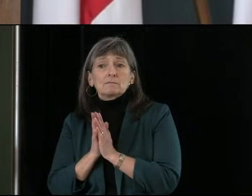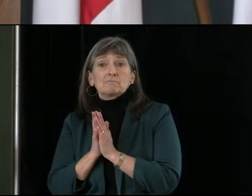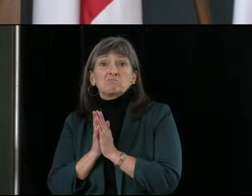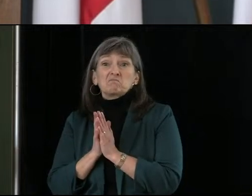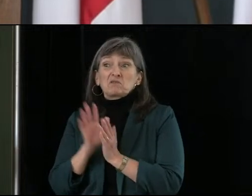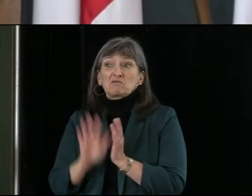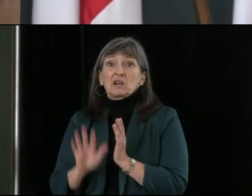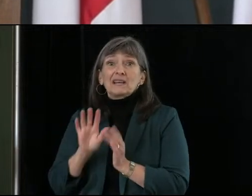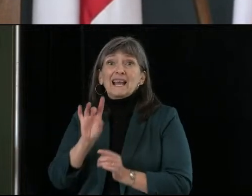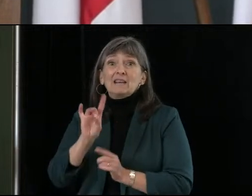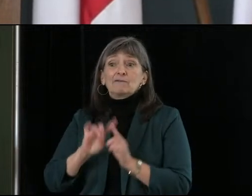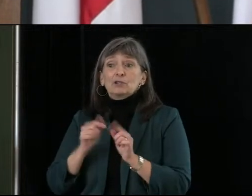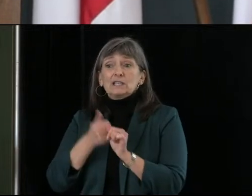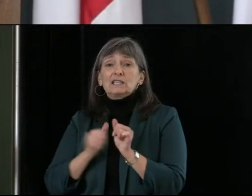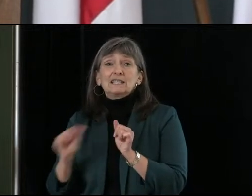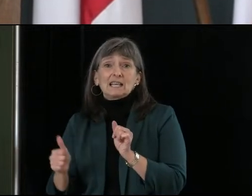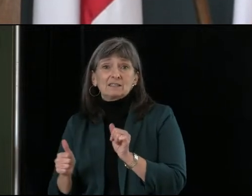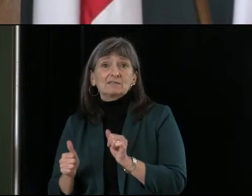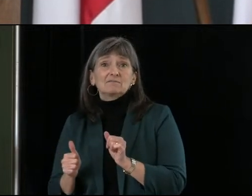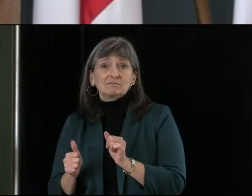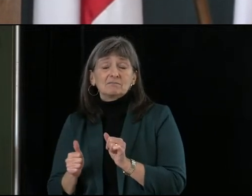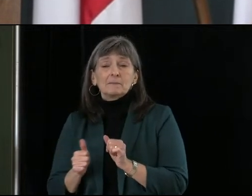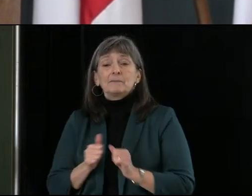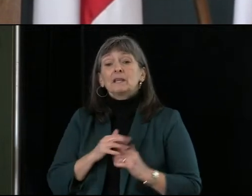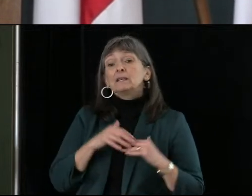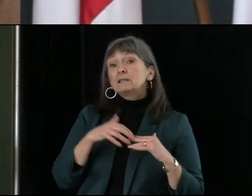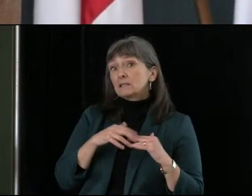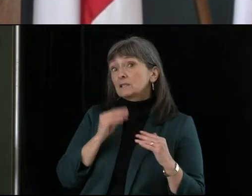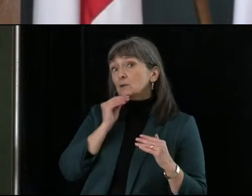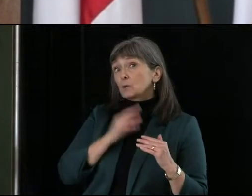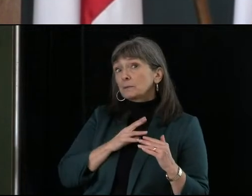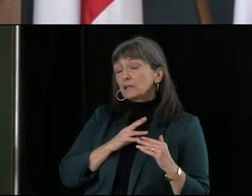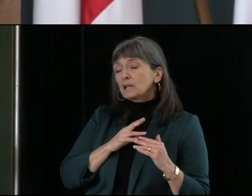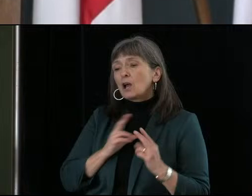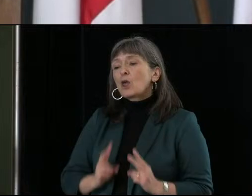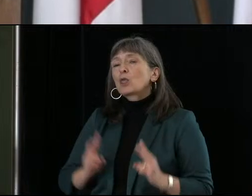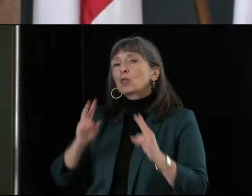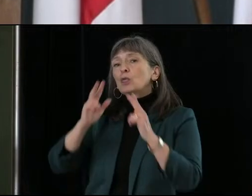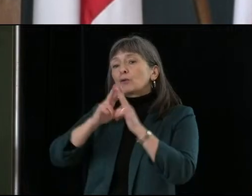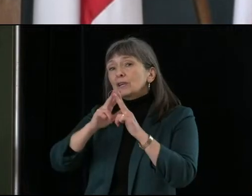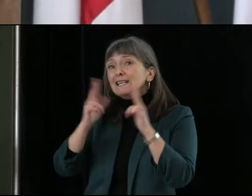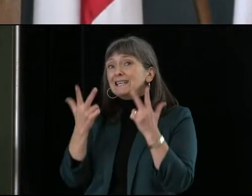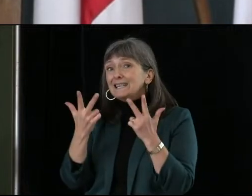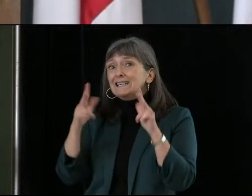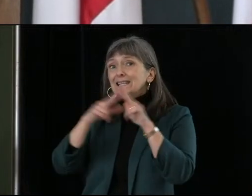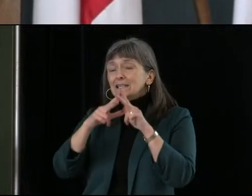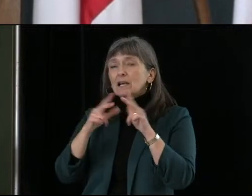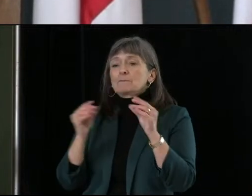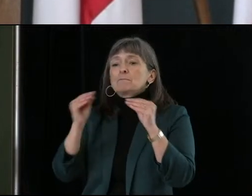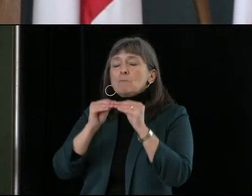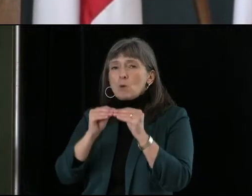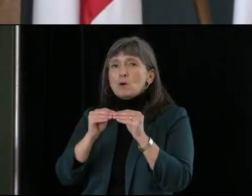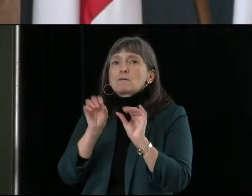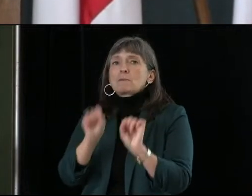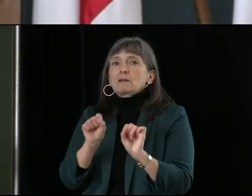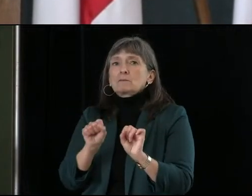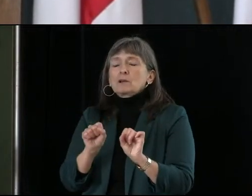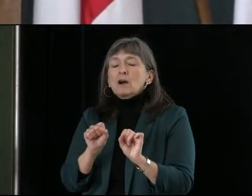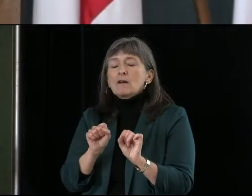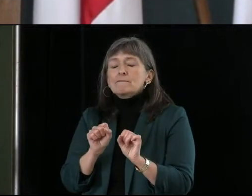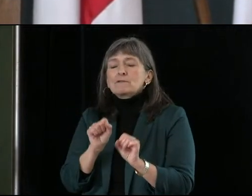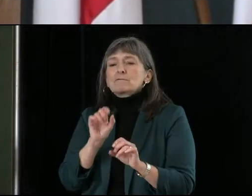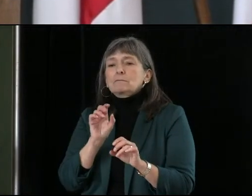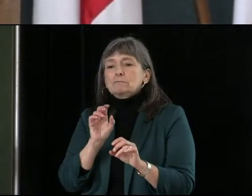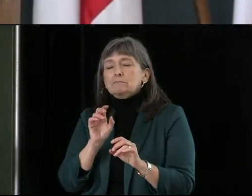10 victims. And Indigenous women are 3 times more likely to be victims of violent crime than